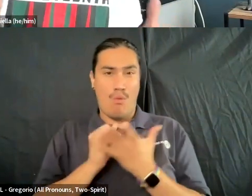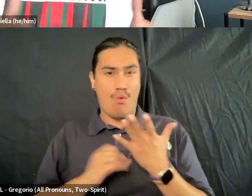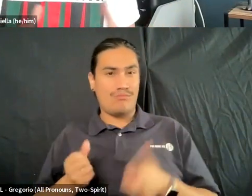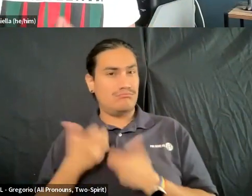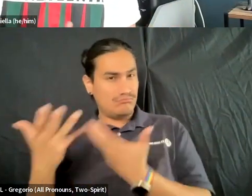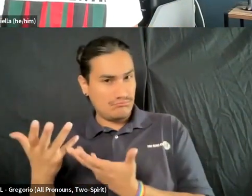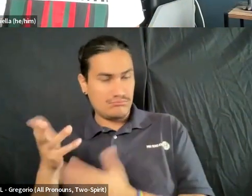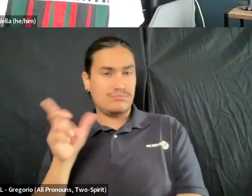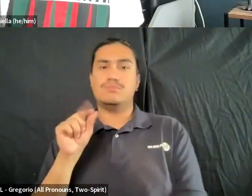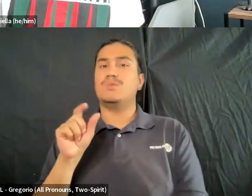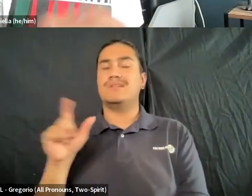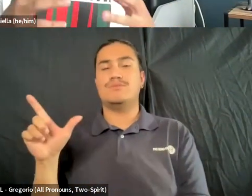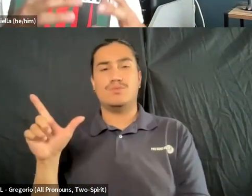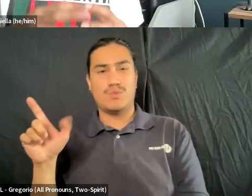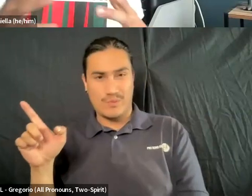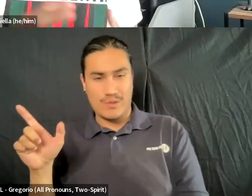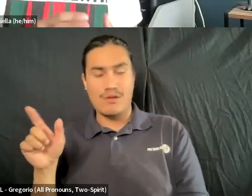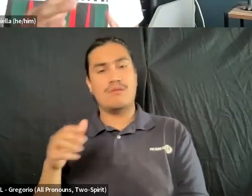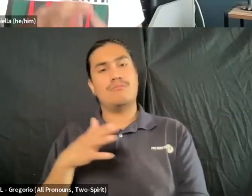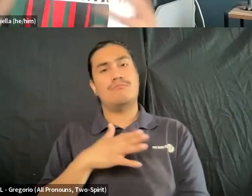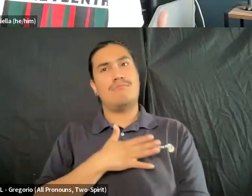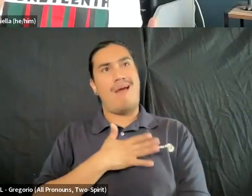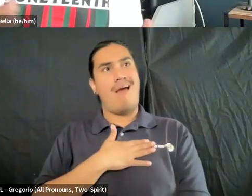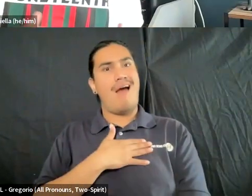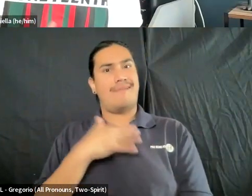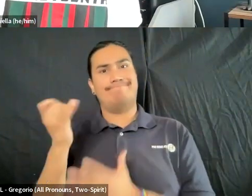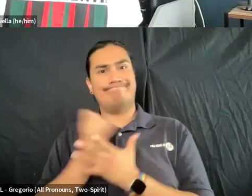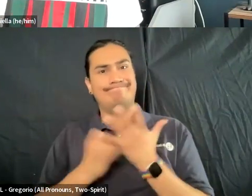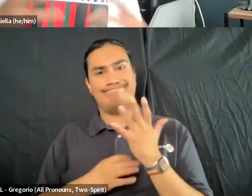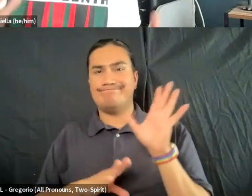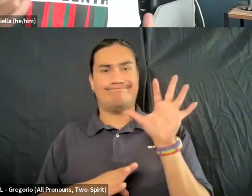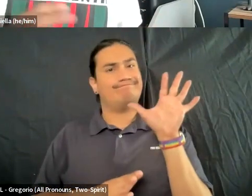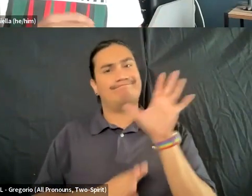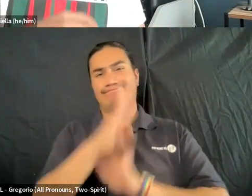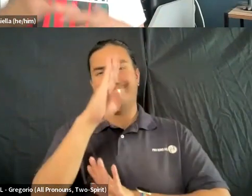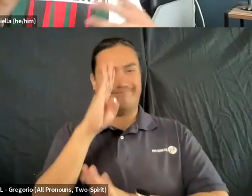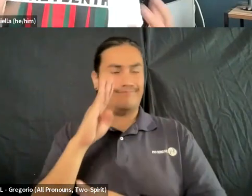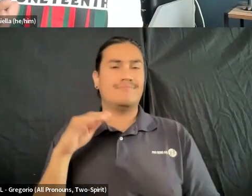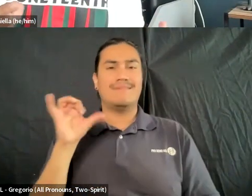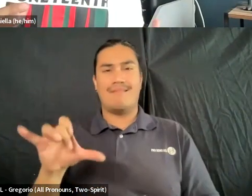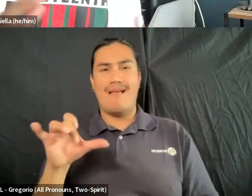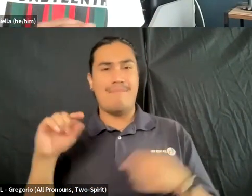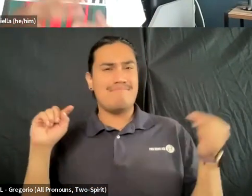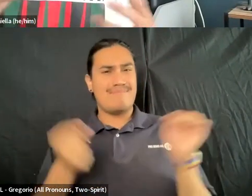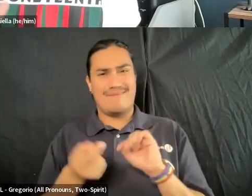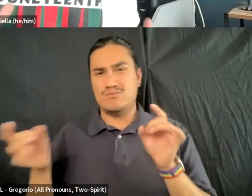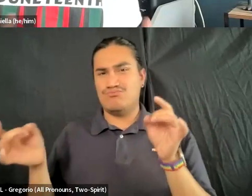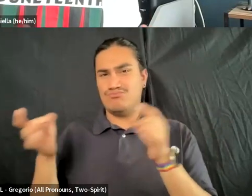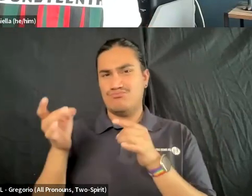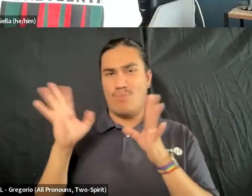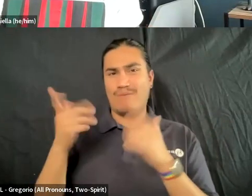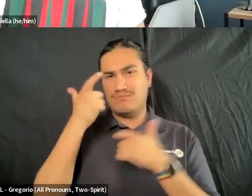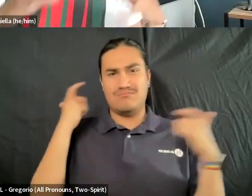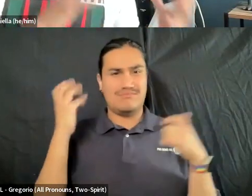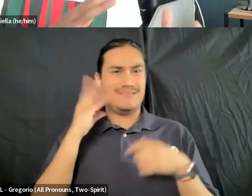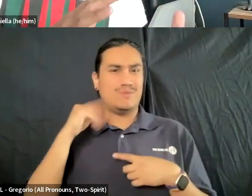and 2021 was the time where my artistry actually exploded. You know, I took this painful, traumatic experience we were all living